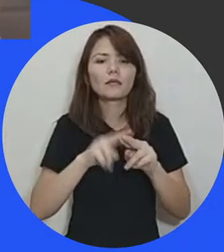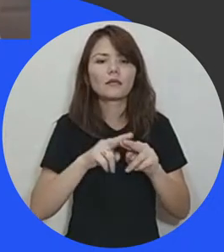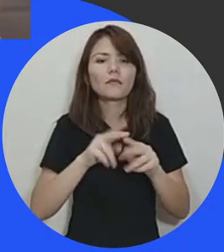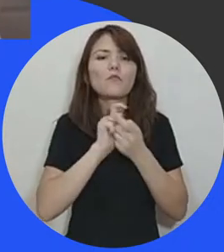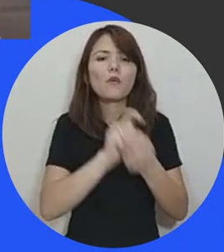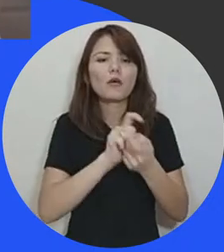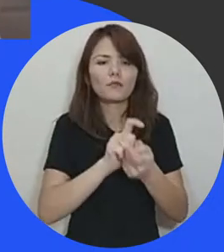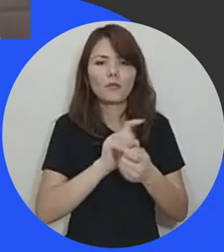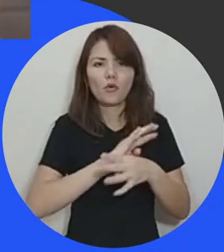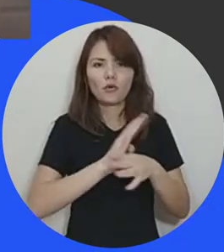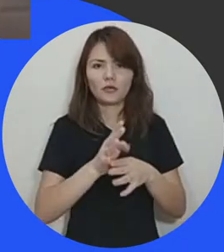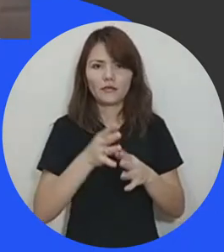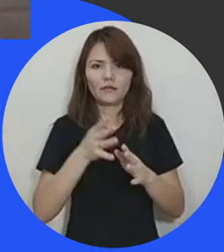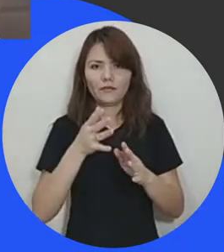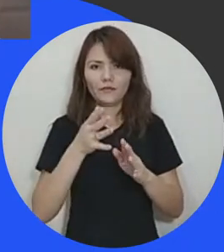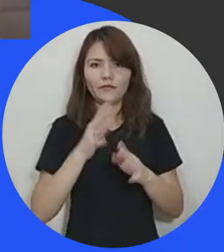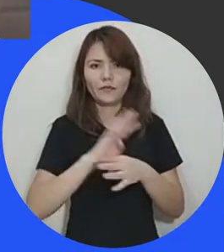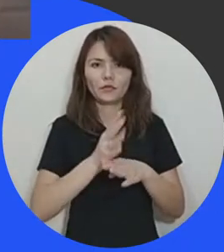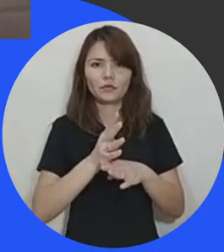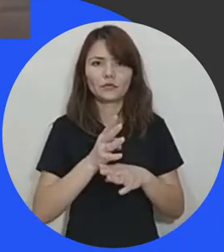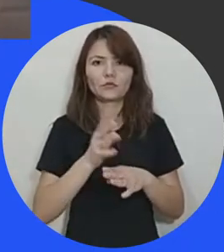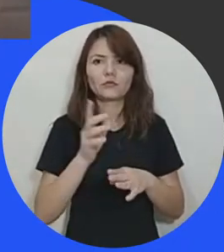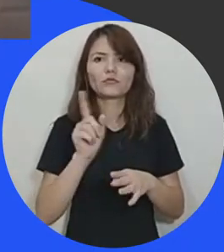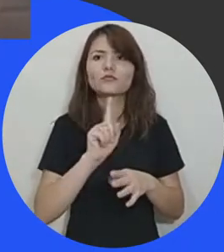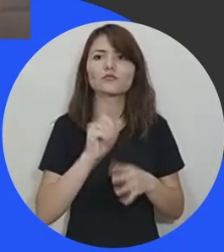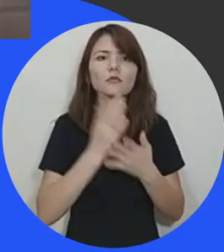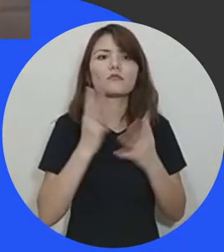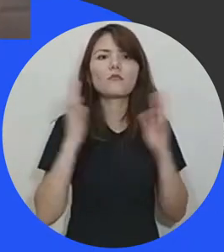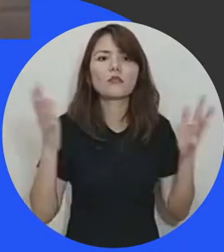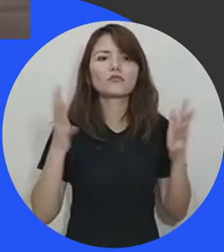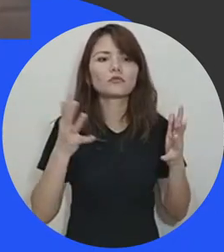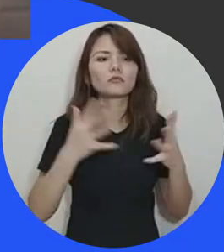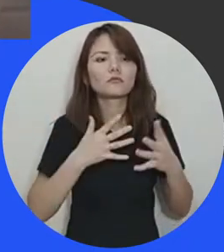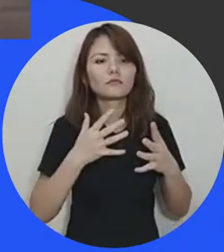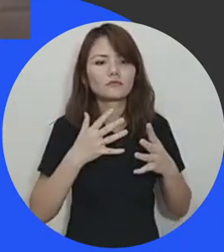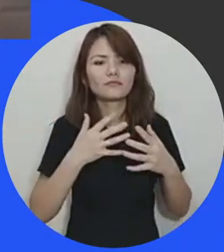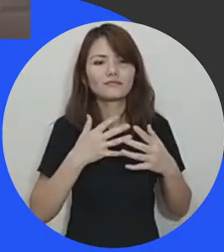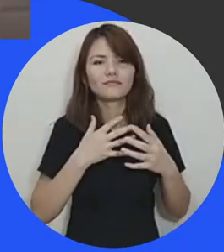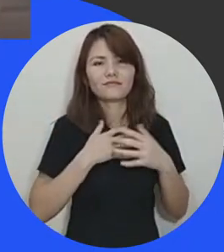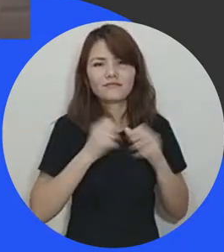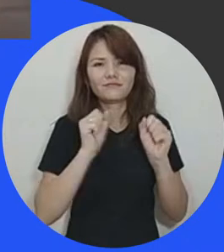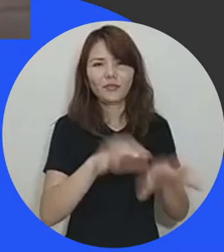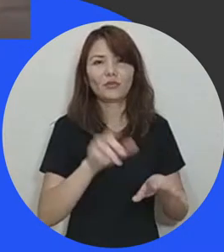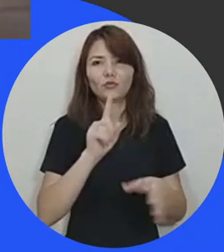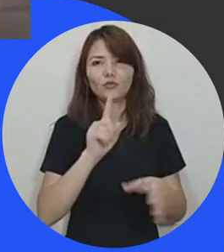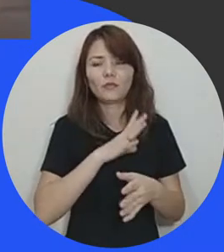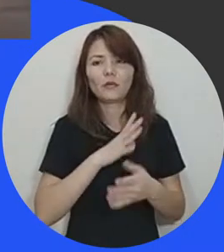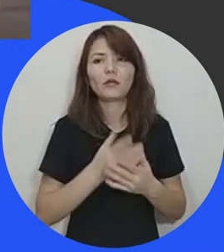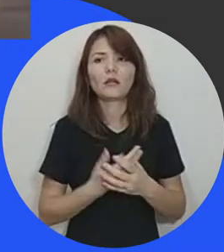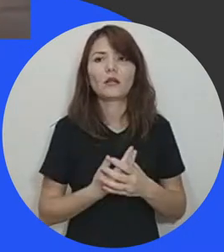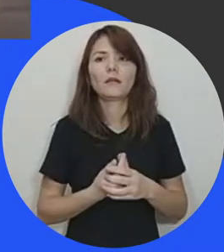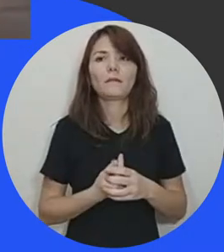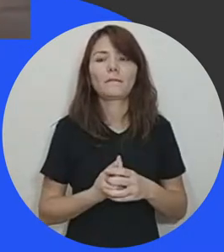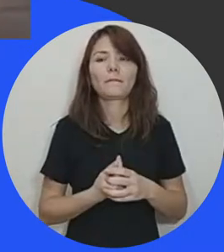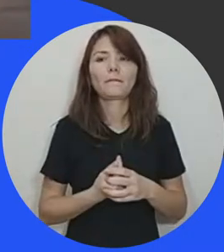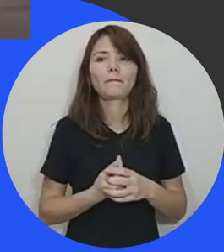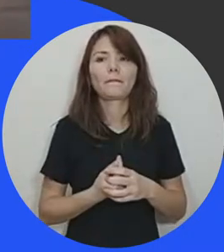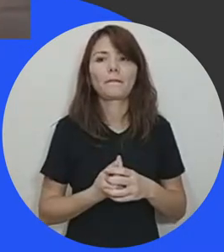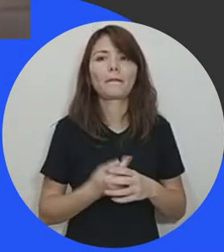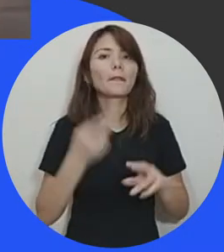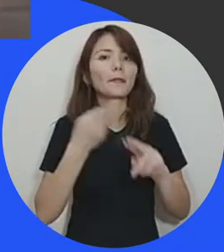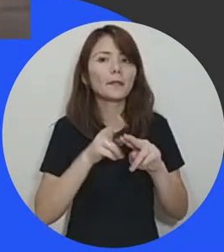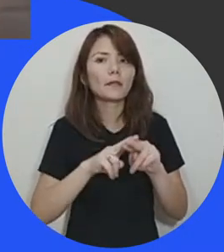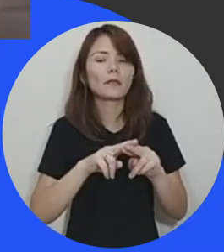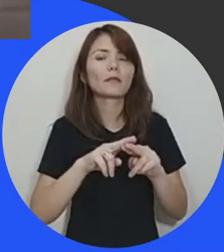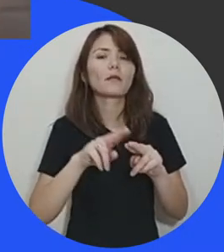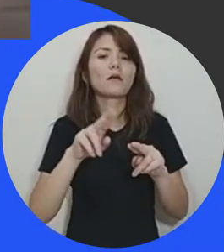So I think the biggest challenge has actually been trying to get all the information together to be able to do